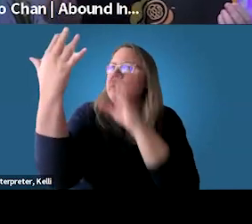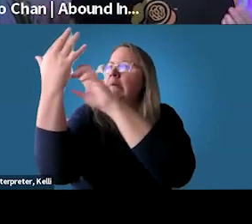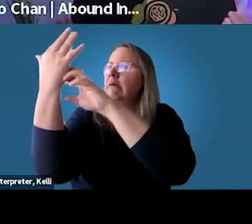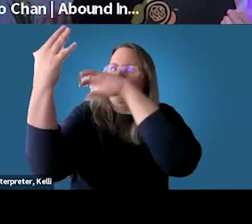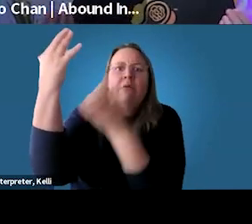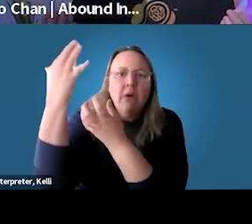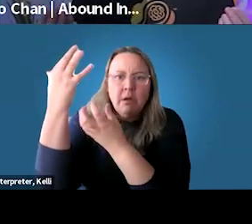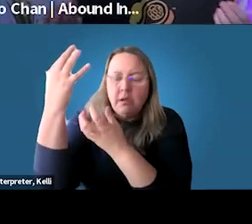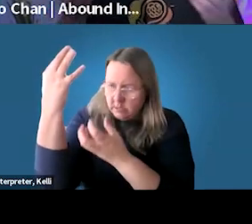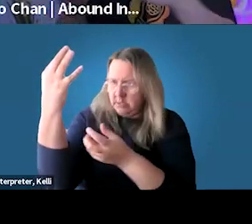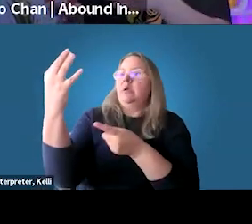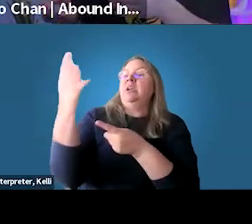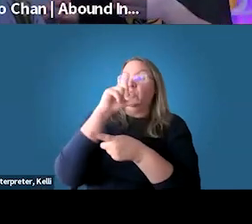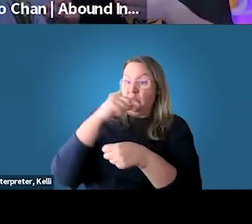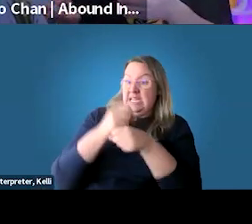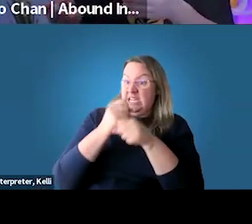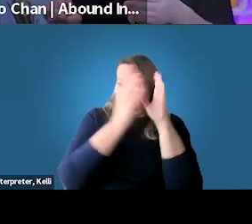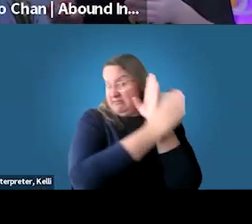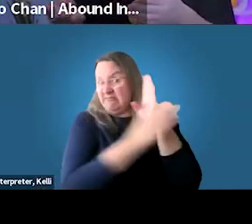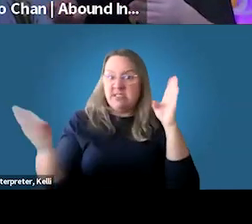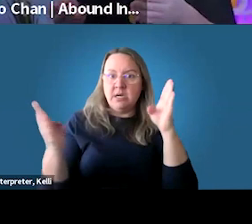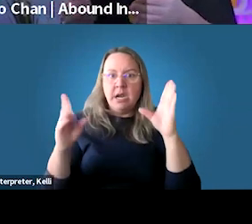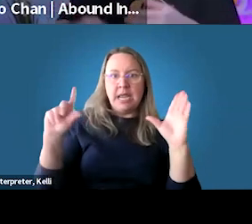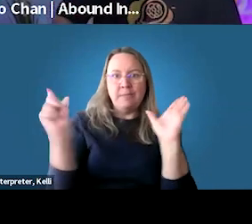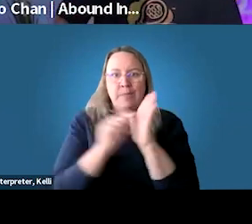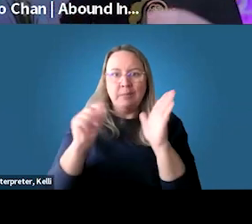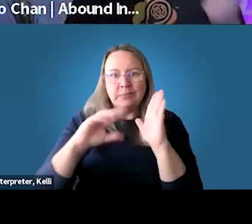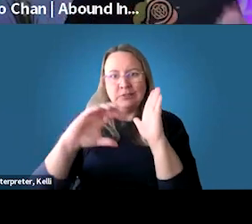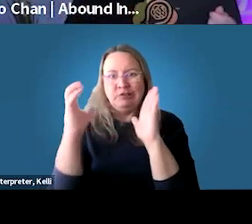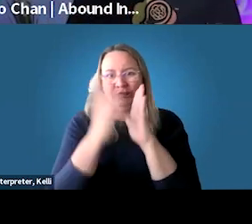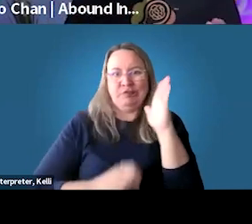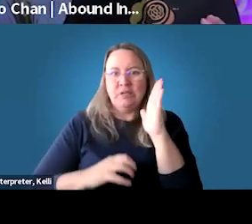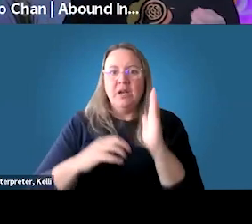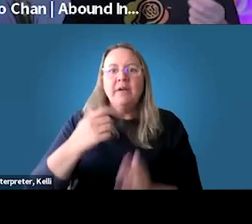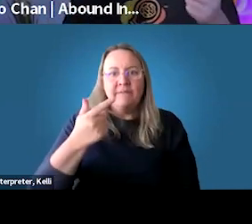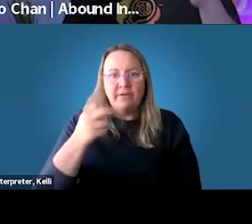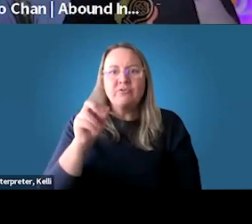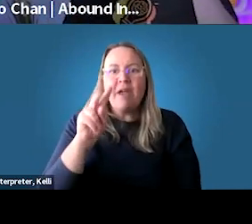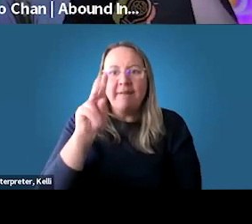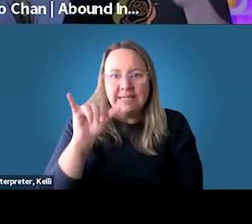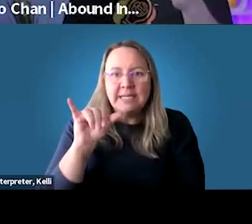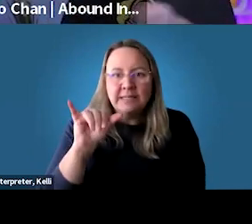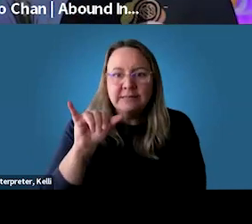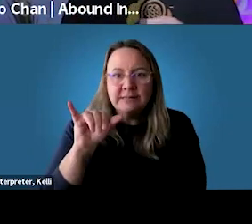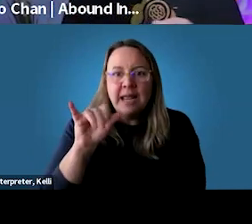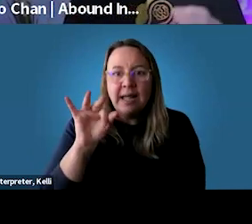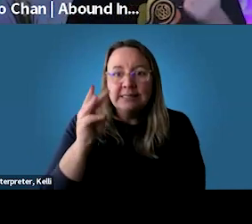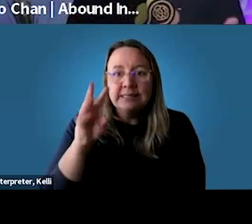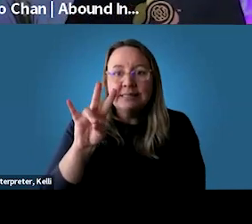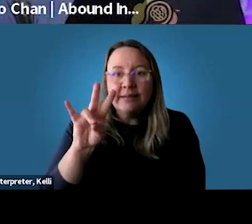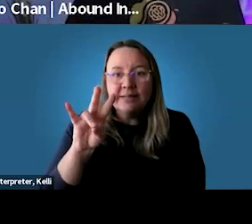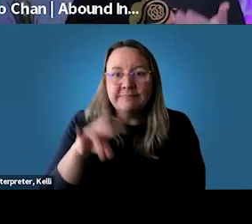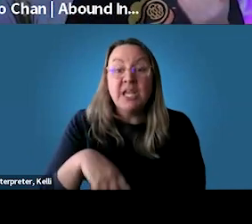his theories on gravity that he published in 1687. And I want you to think about this. Bernard Baruch says